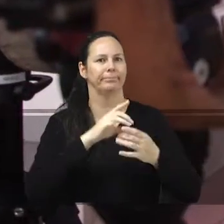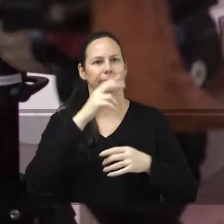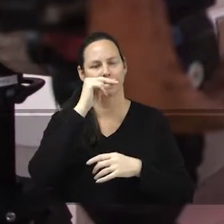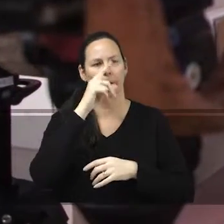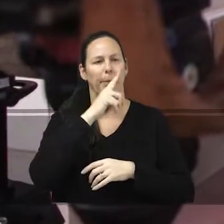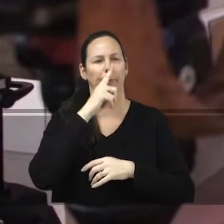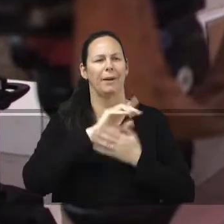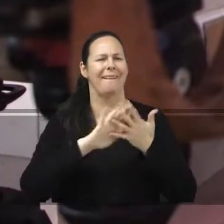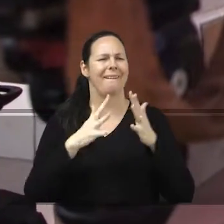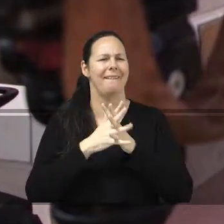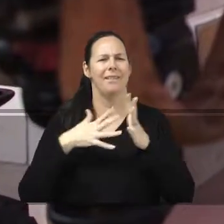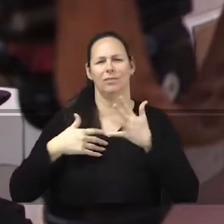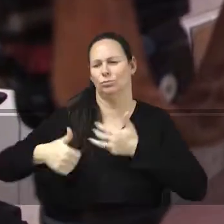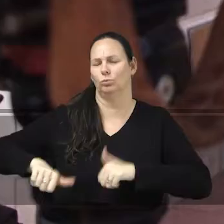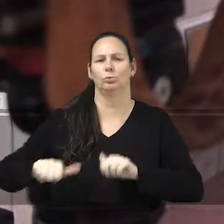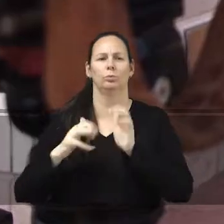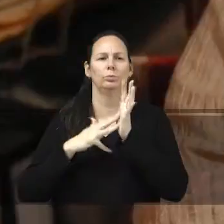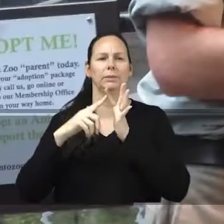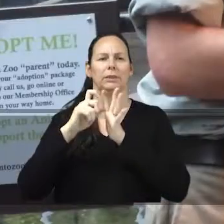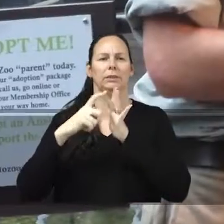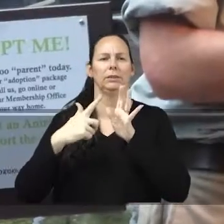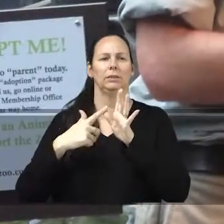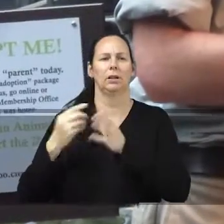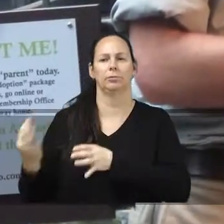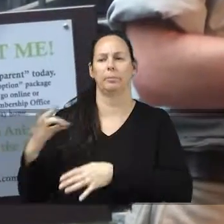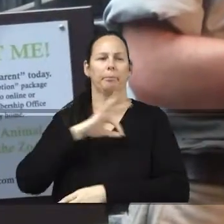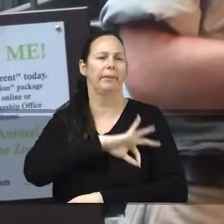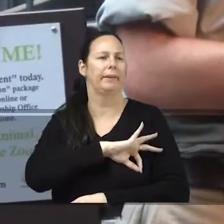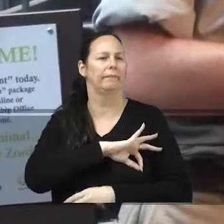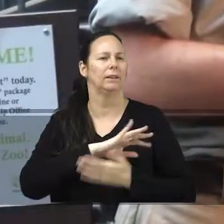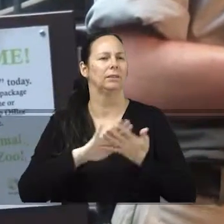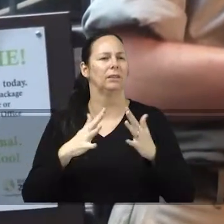do what Pope Francis wants us to do, mm-hmm. and be a church with